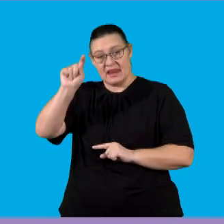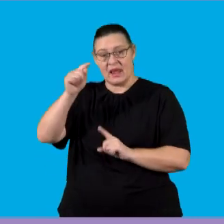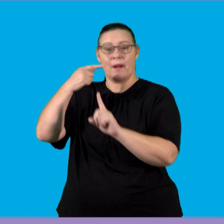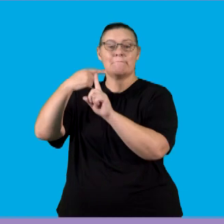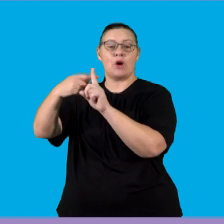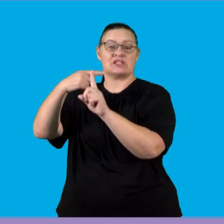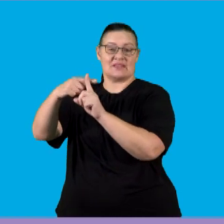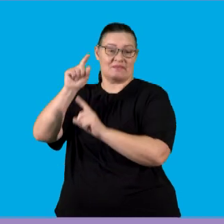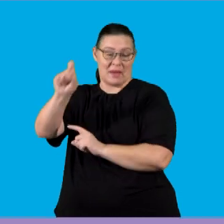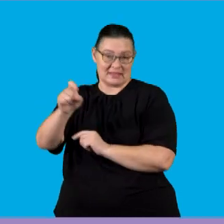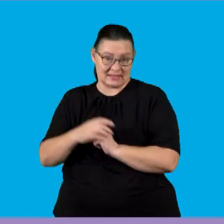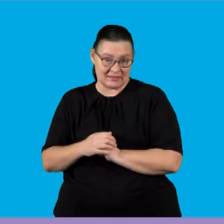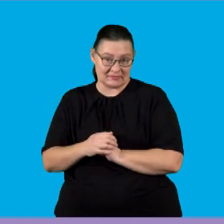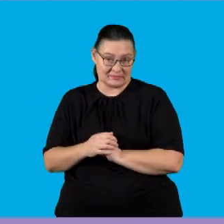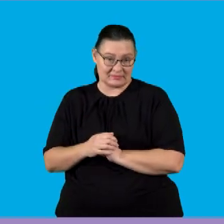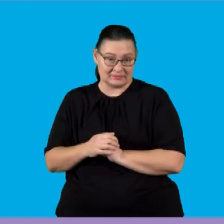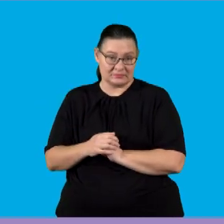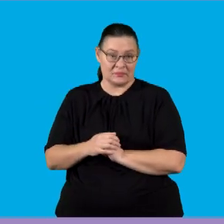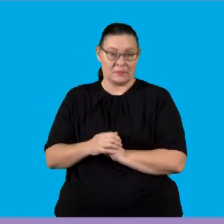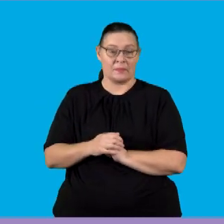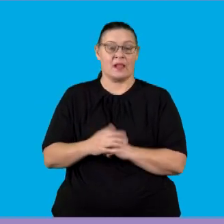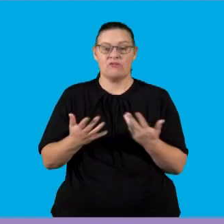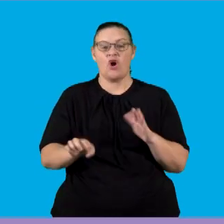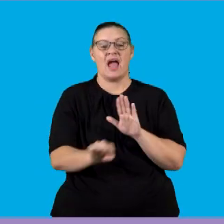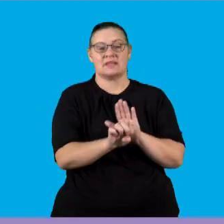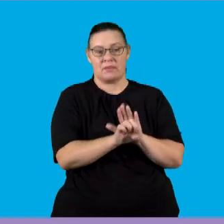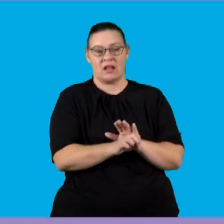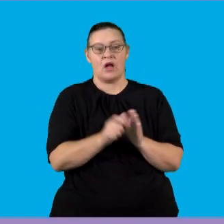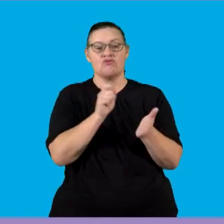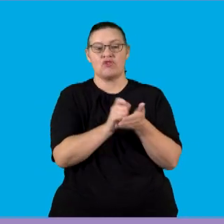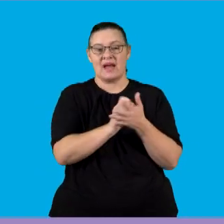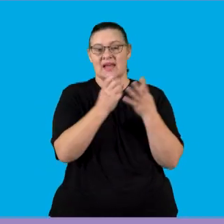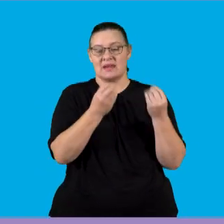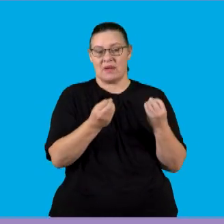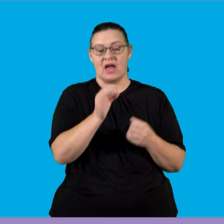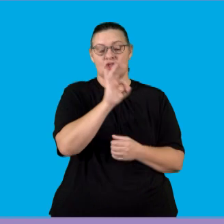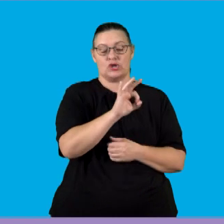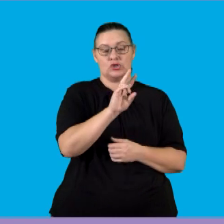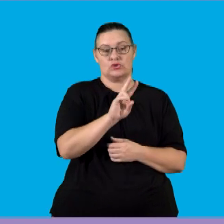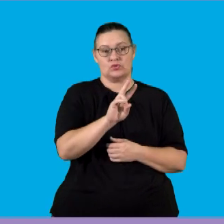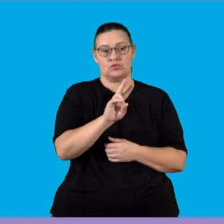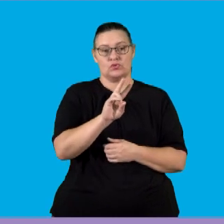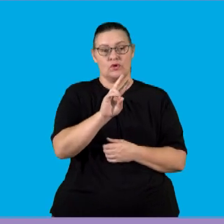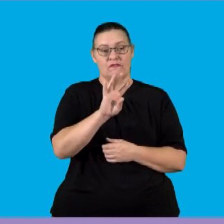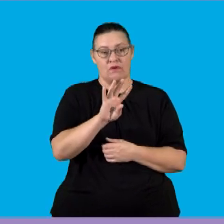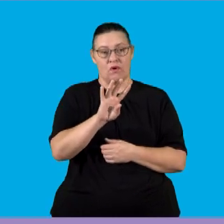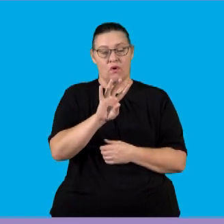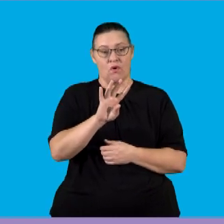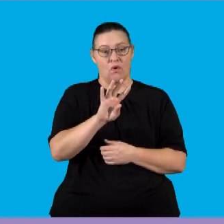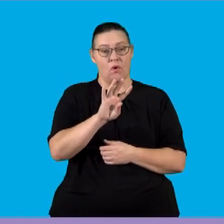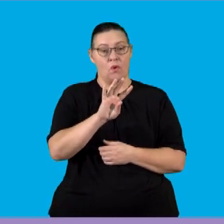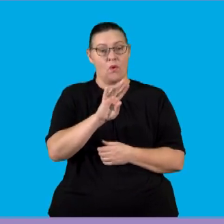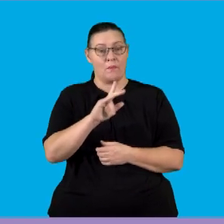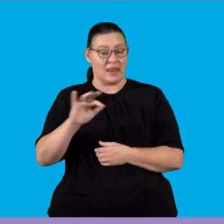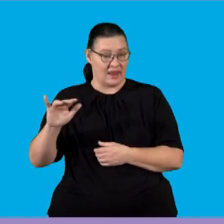a positive integer. Let's look at the following examples. So write the following numbers in scientific notation. Do you